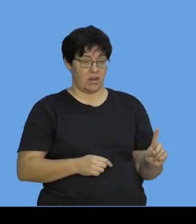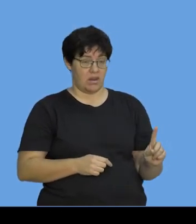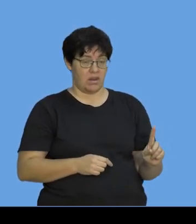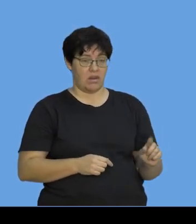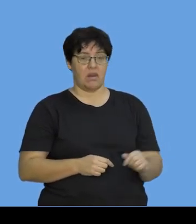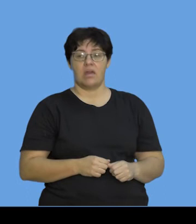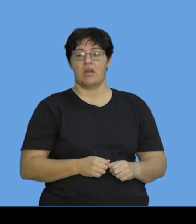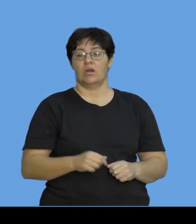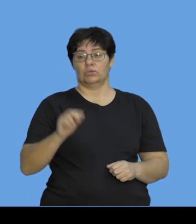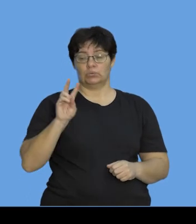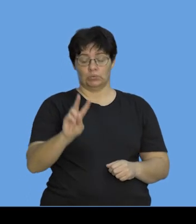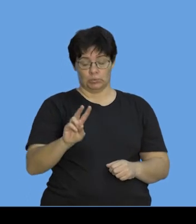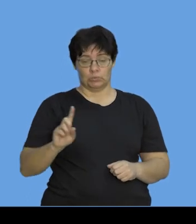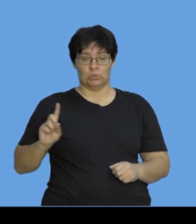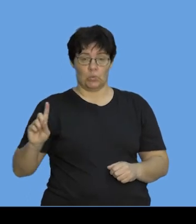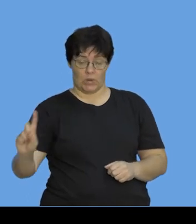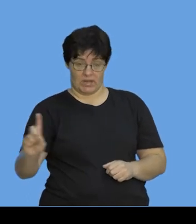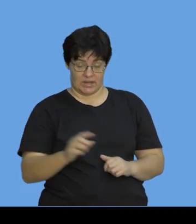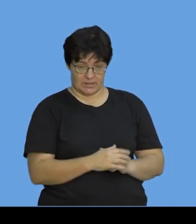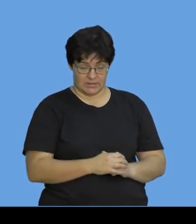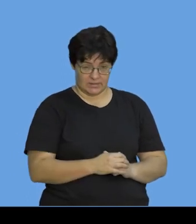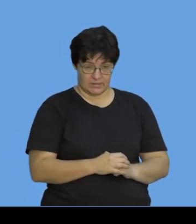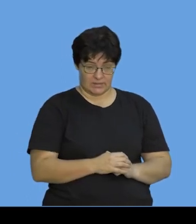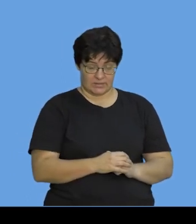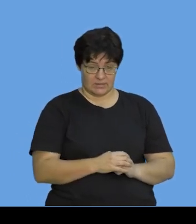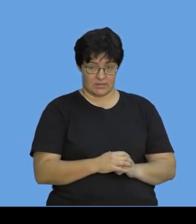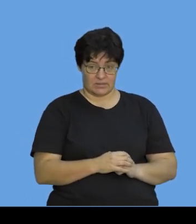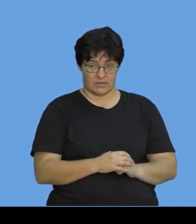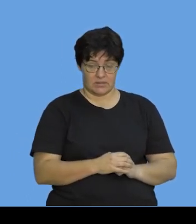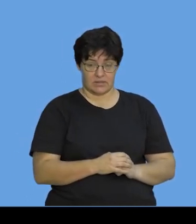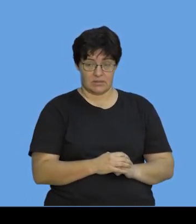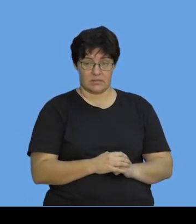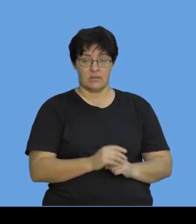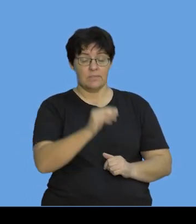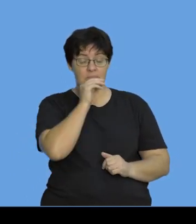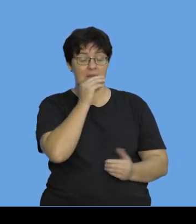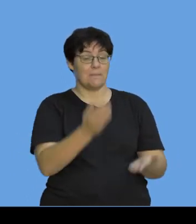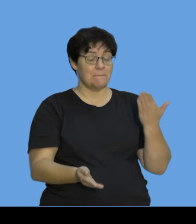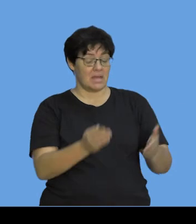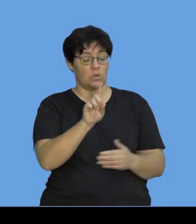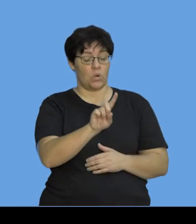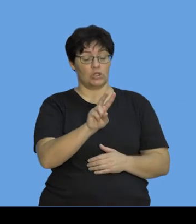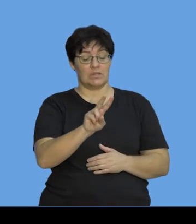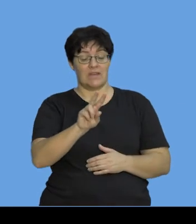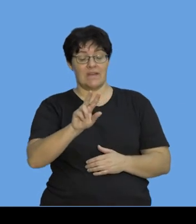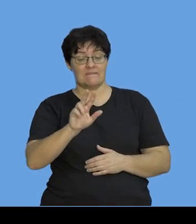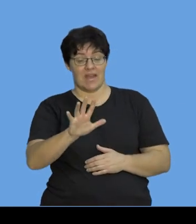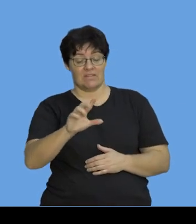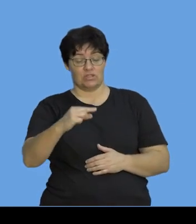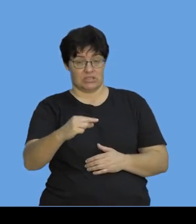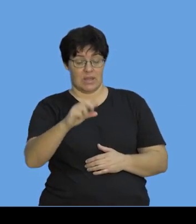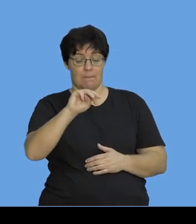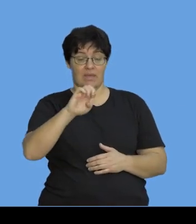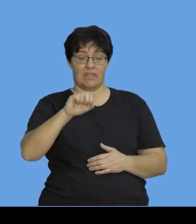1 carbon monoxide. Now we are told that that mass, which is 125 grams of methanol, is decomposed.